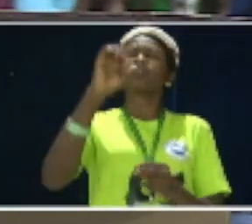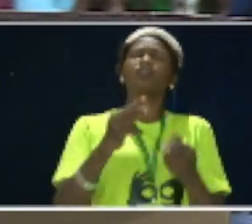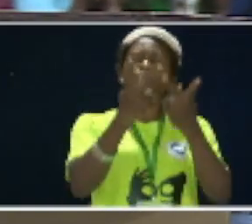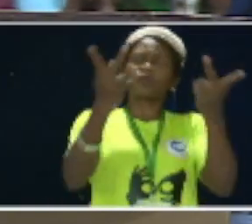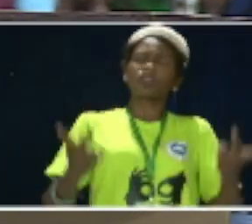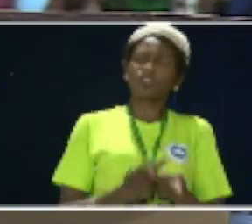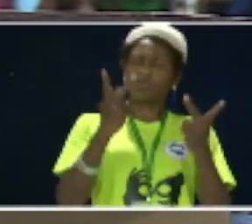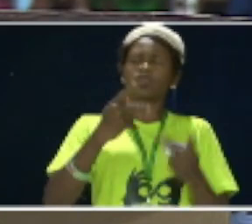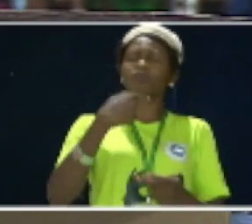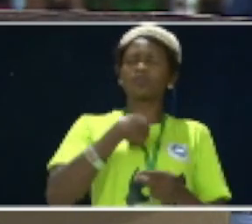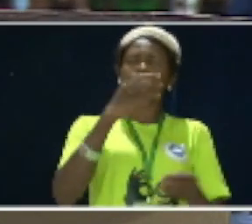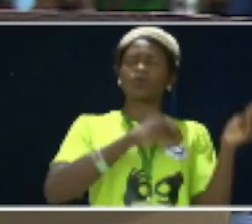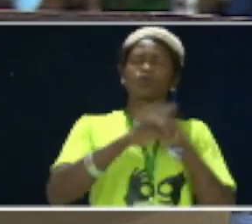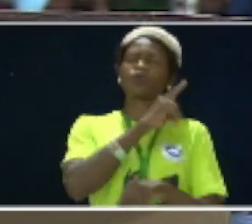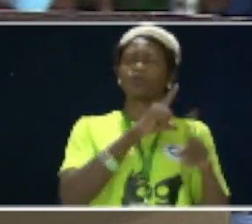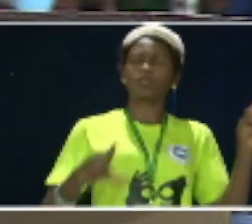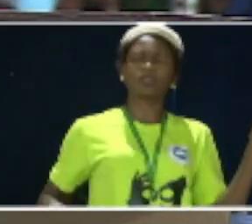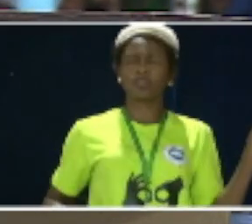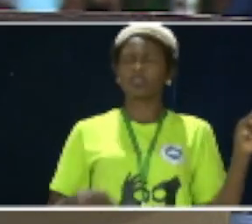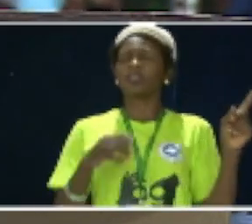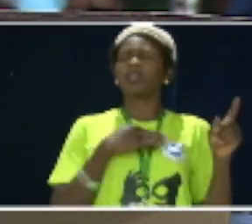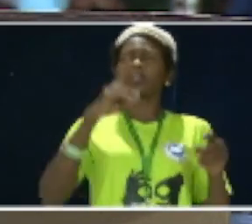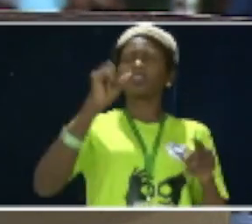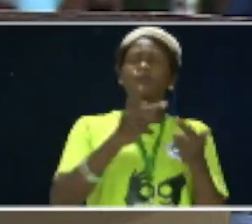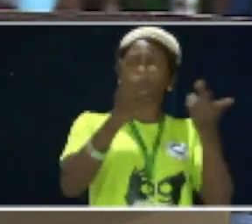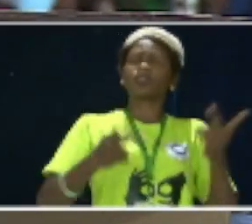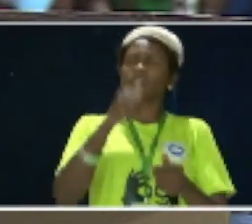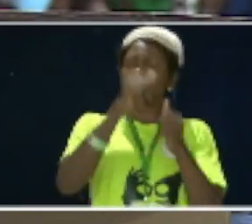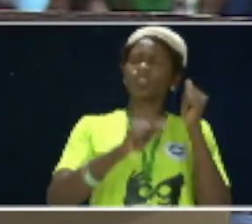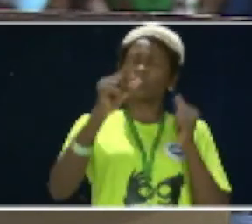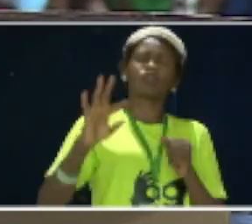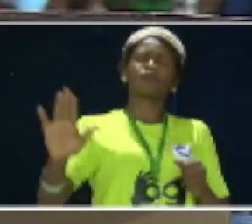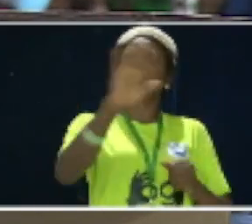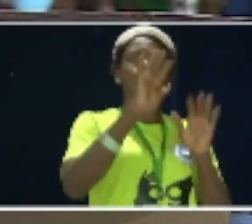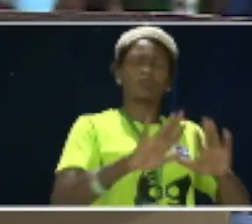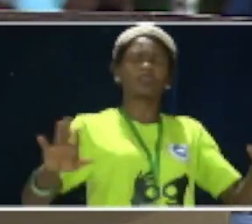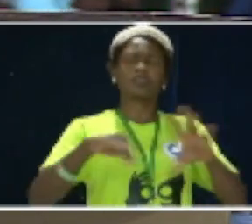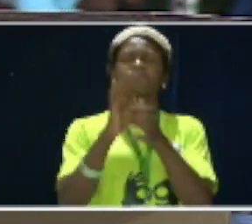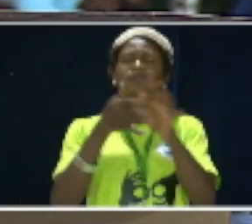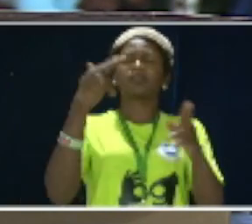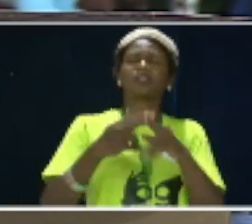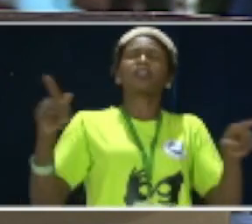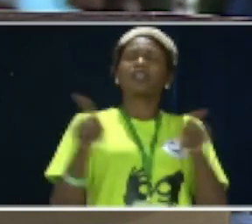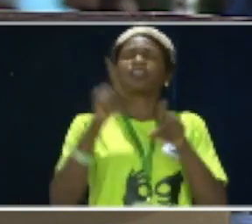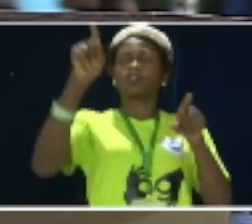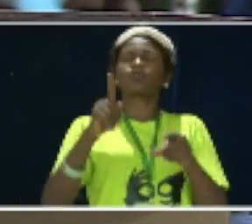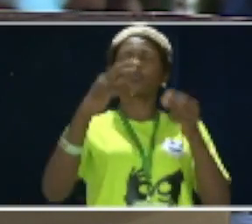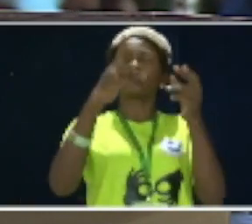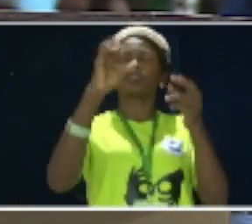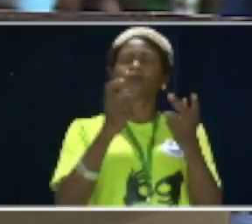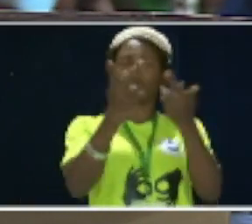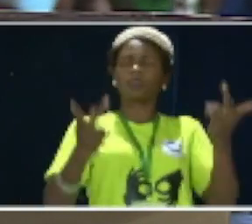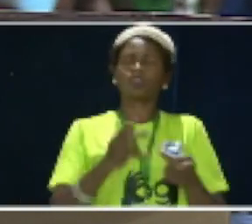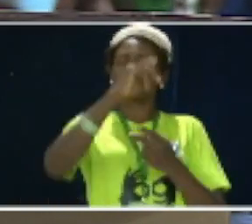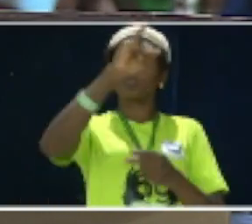Reposition me, O Lord, and reposition each one of your children as you reposition